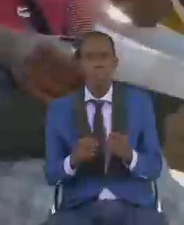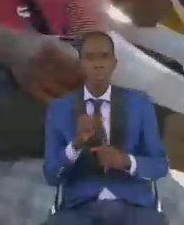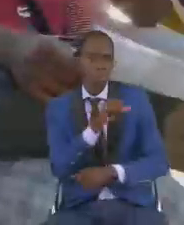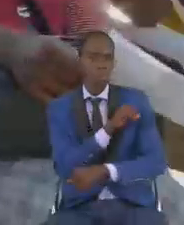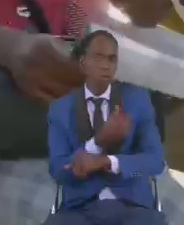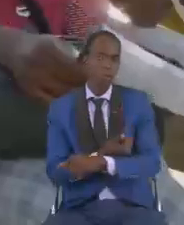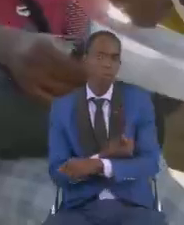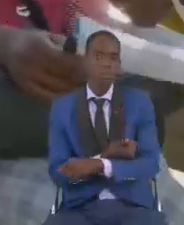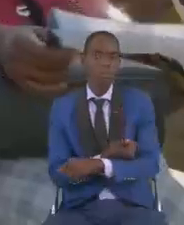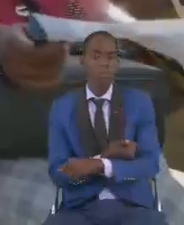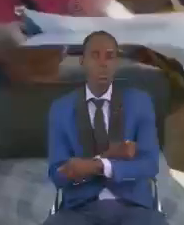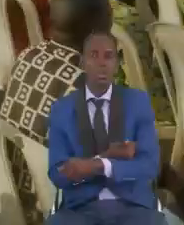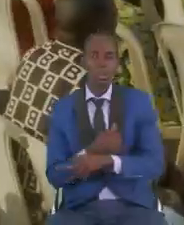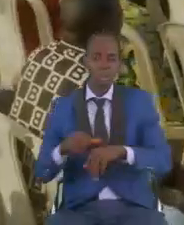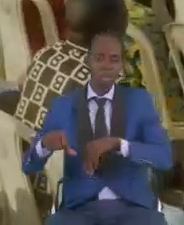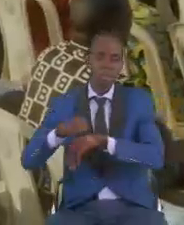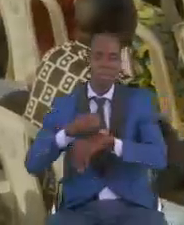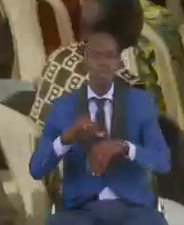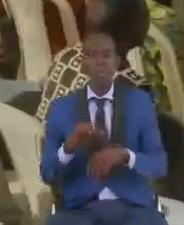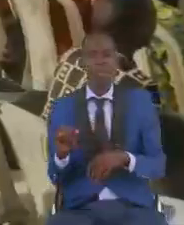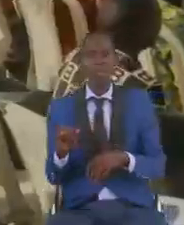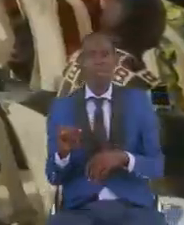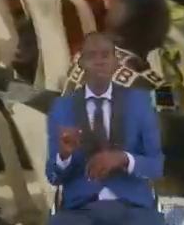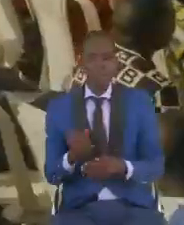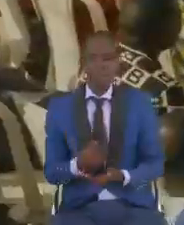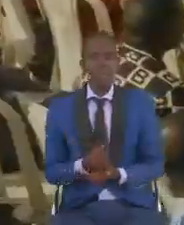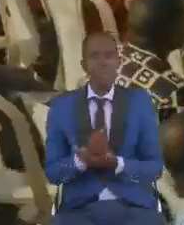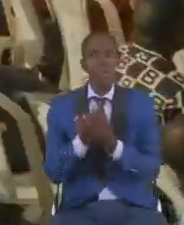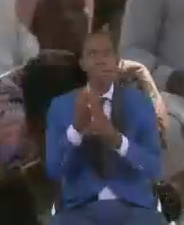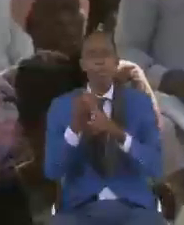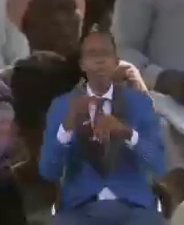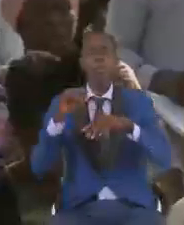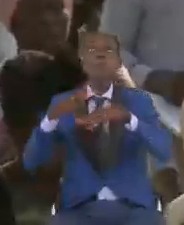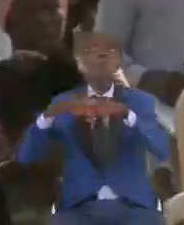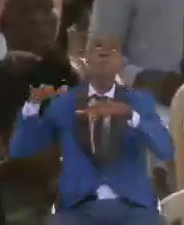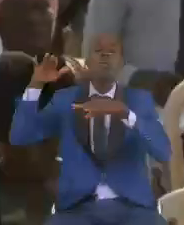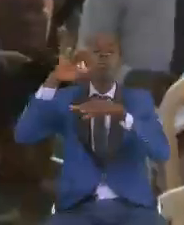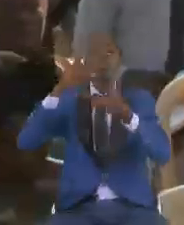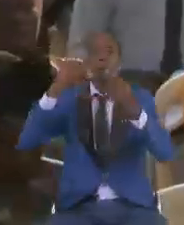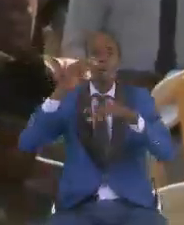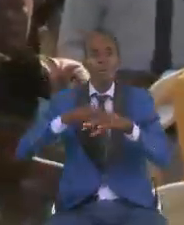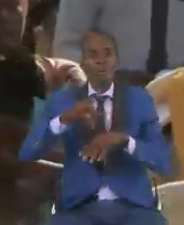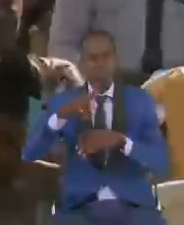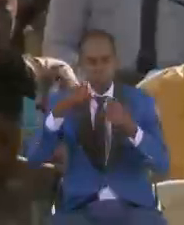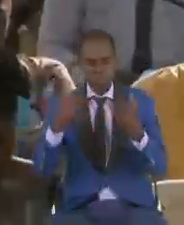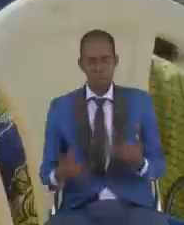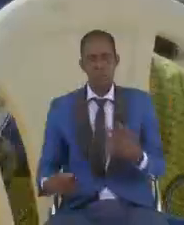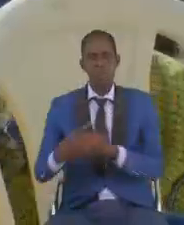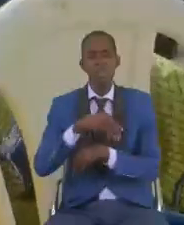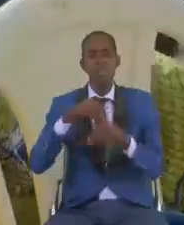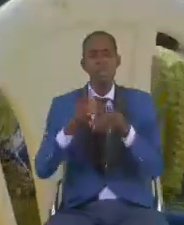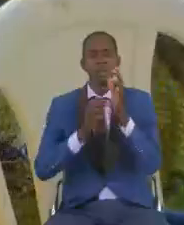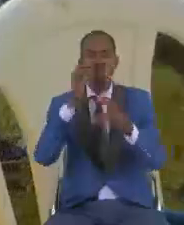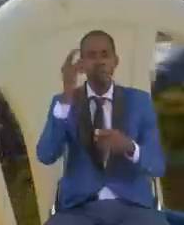authority, anointing, help from above come upon you today in Jesus'